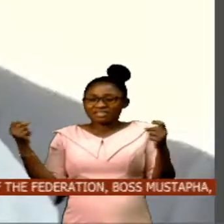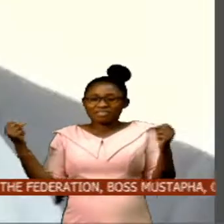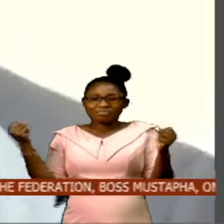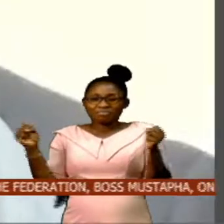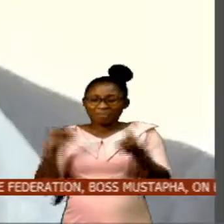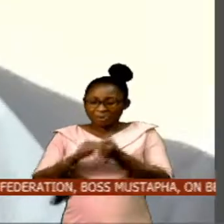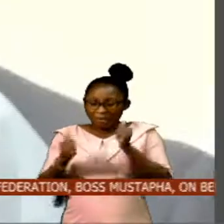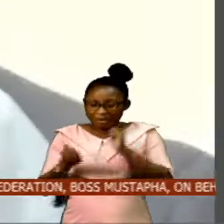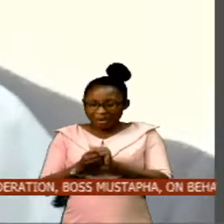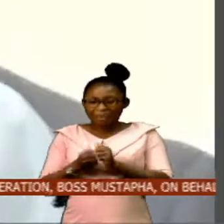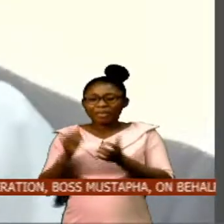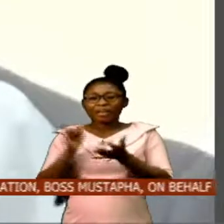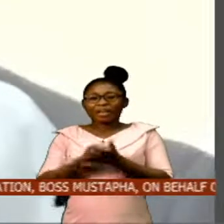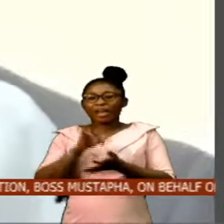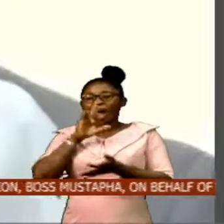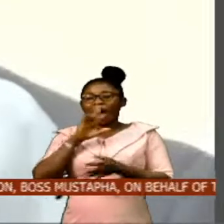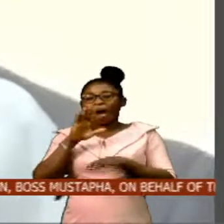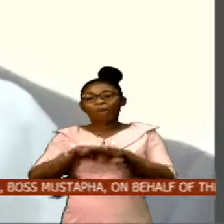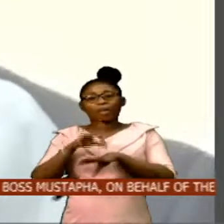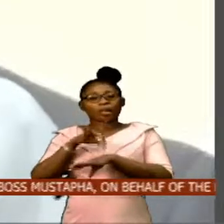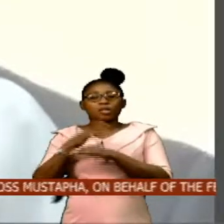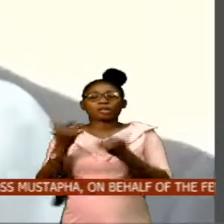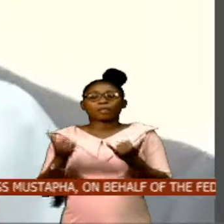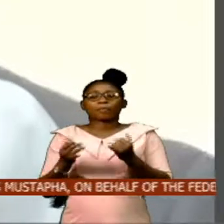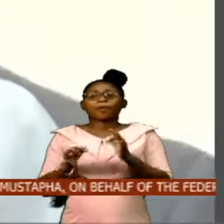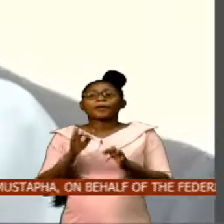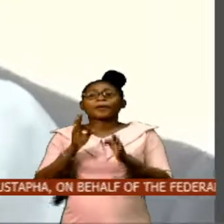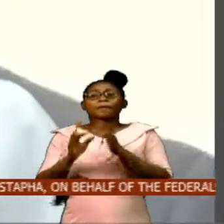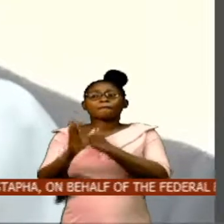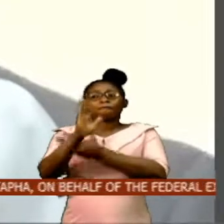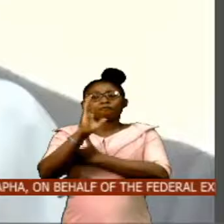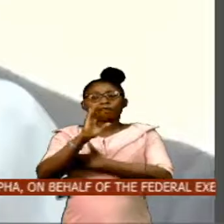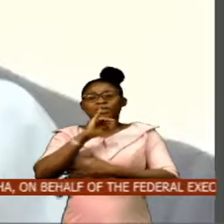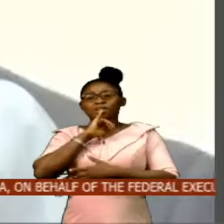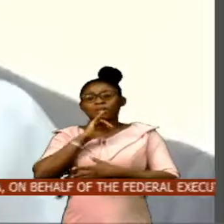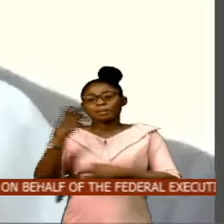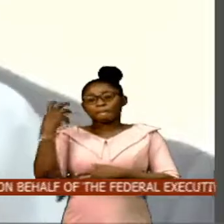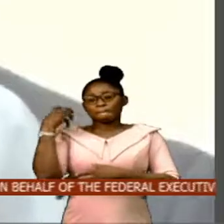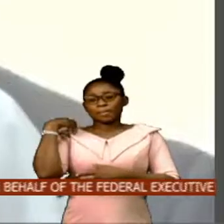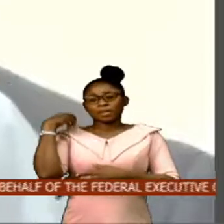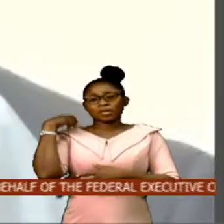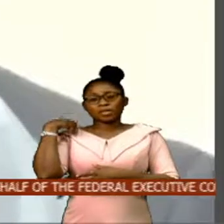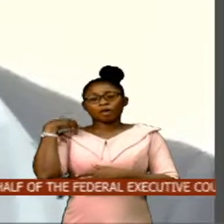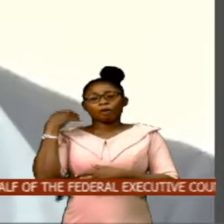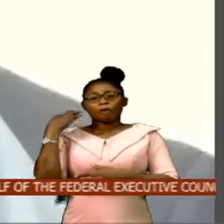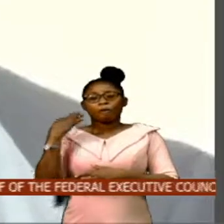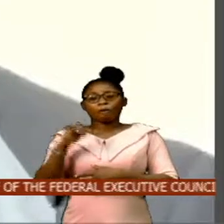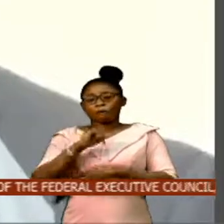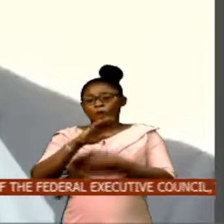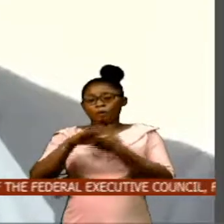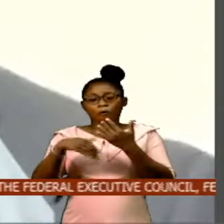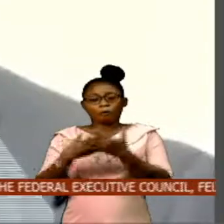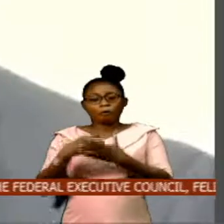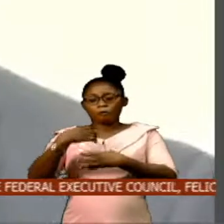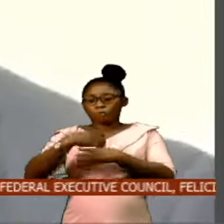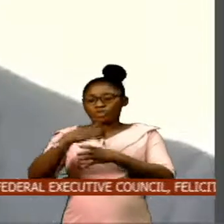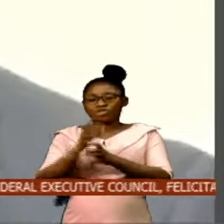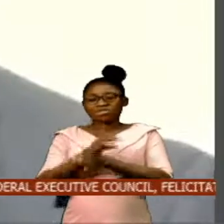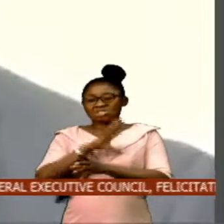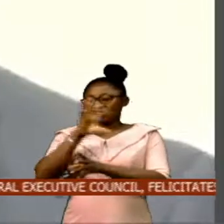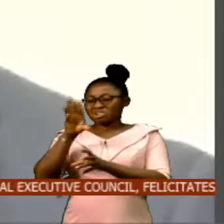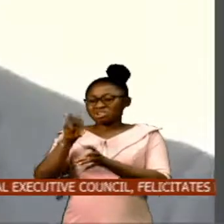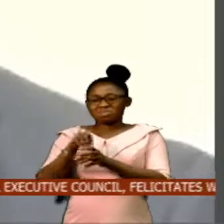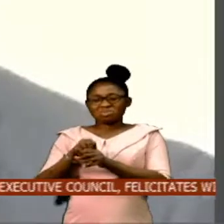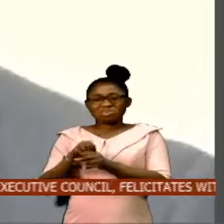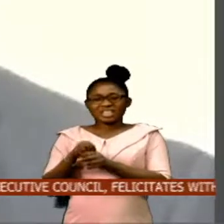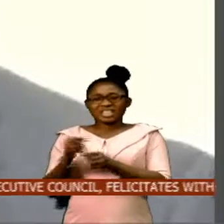the calamity that are on earth. If God is the master of the whole creation, including